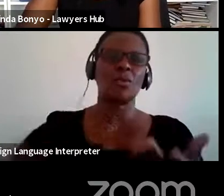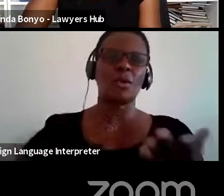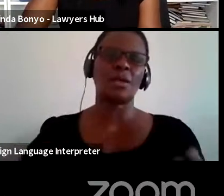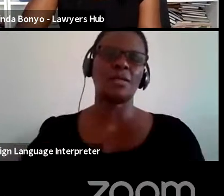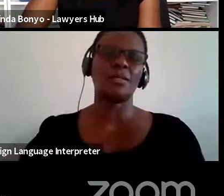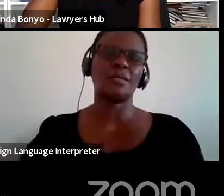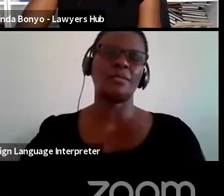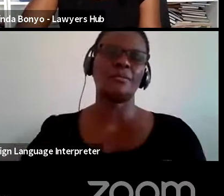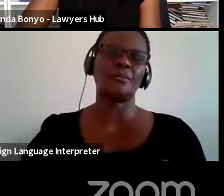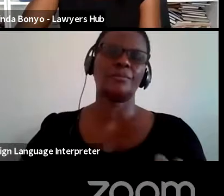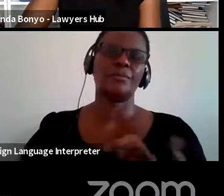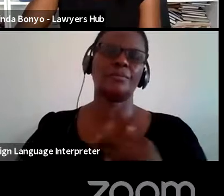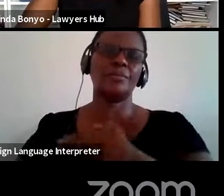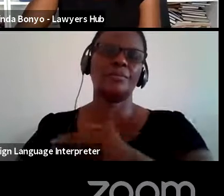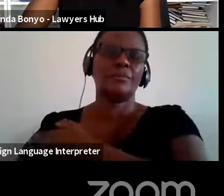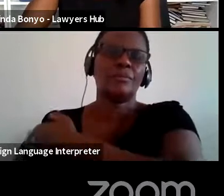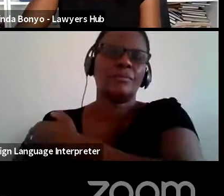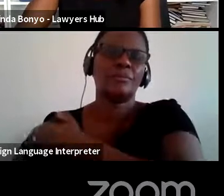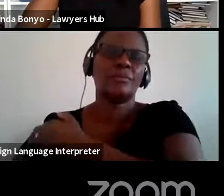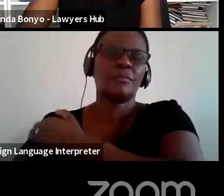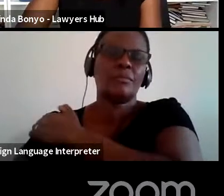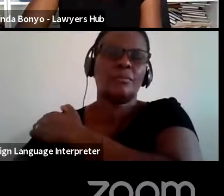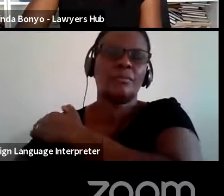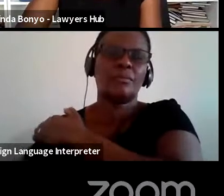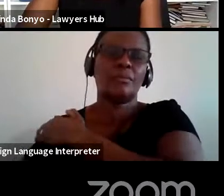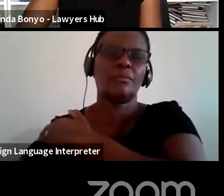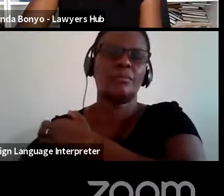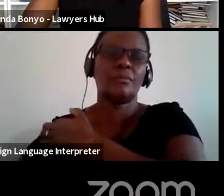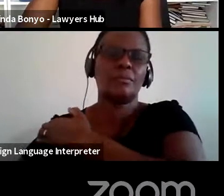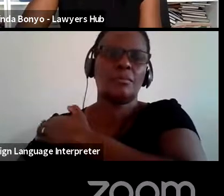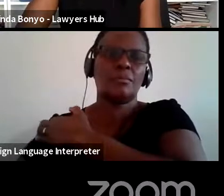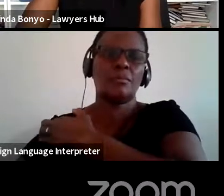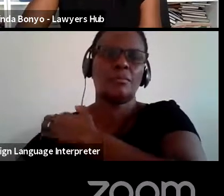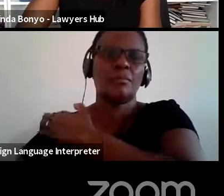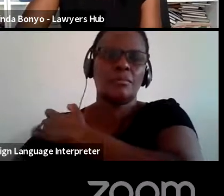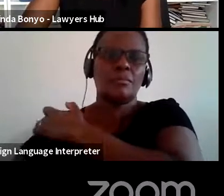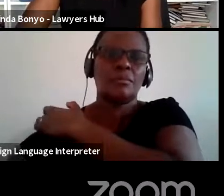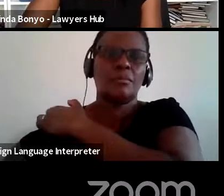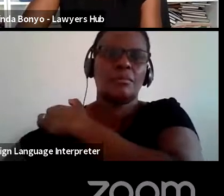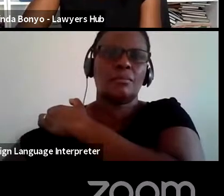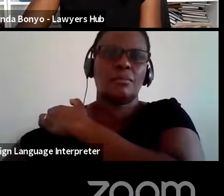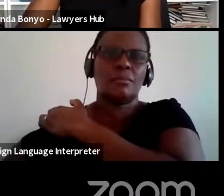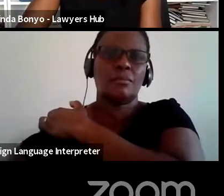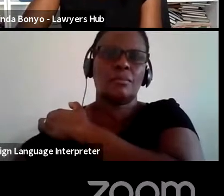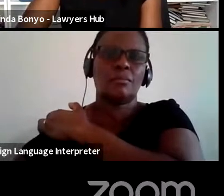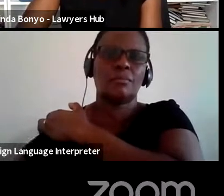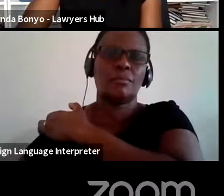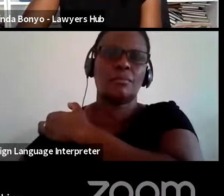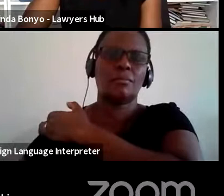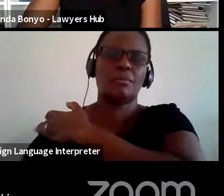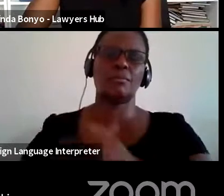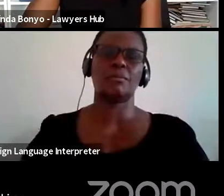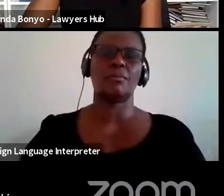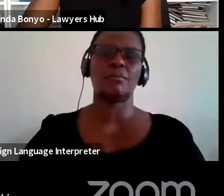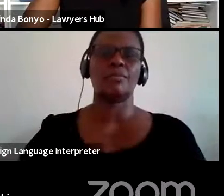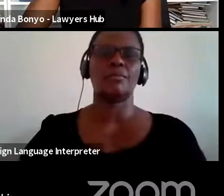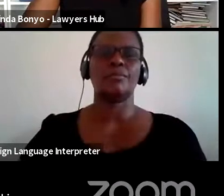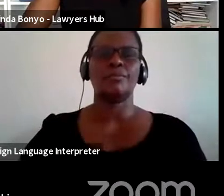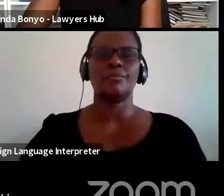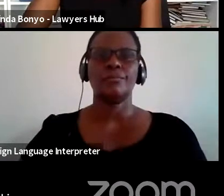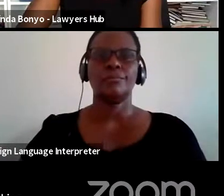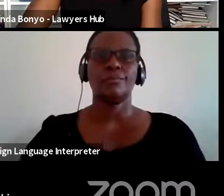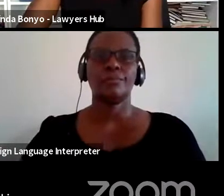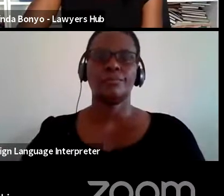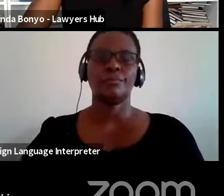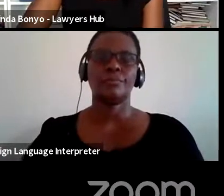had questions that focused on automated decision-making. And again, also just asking